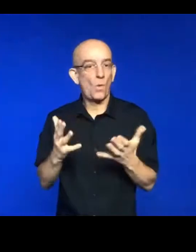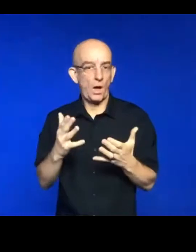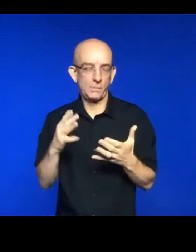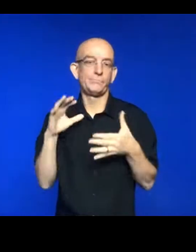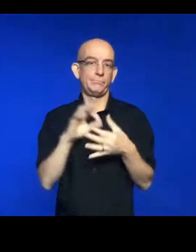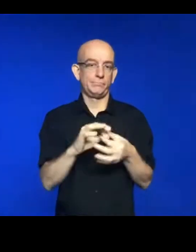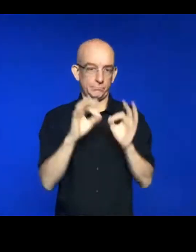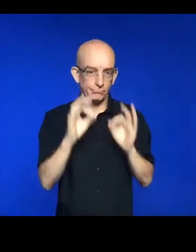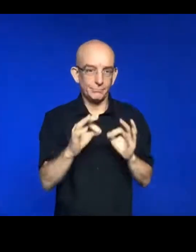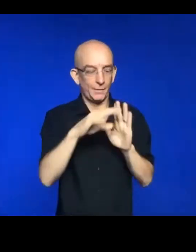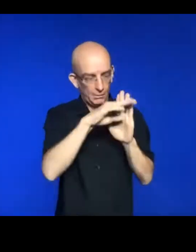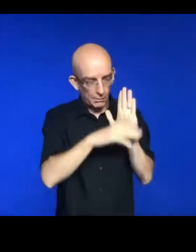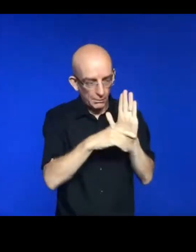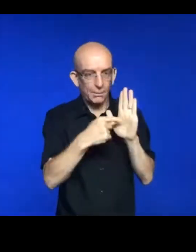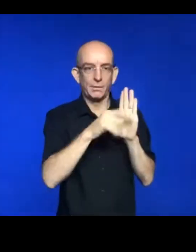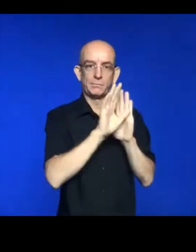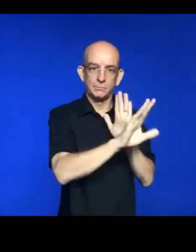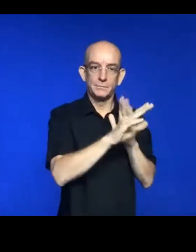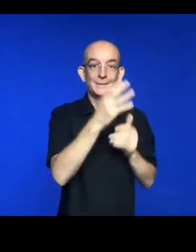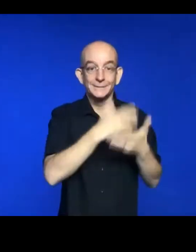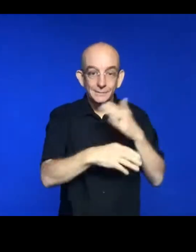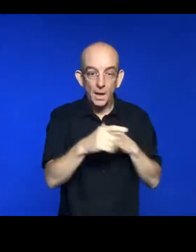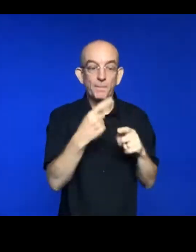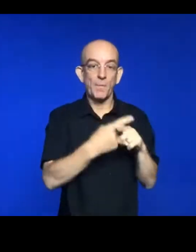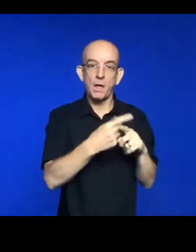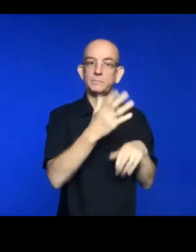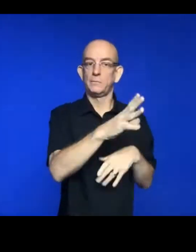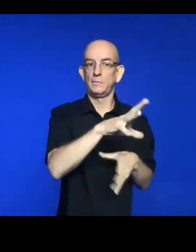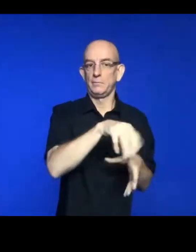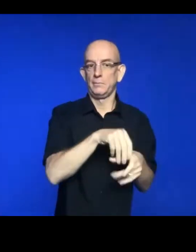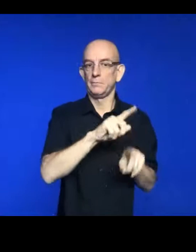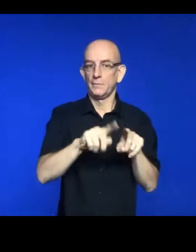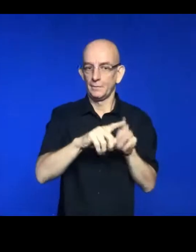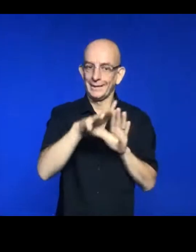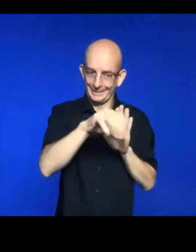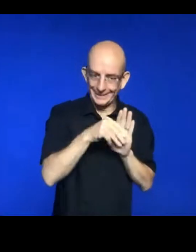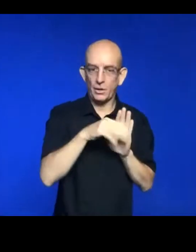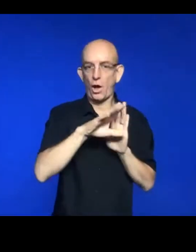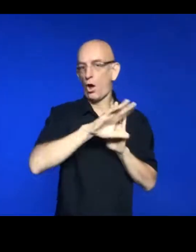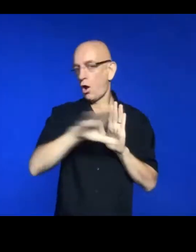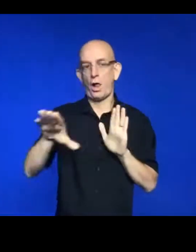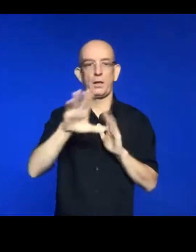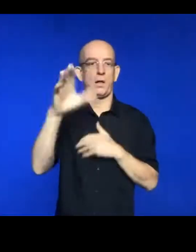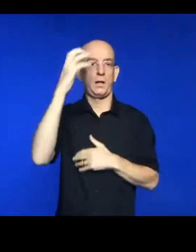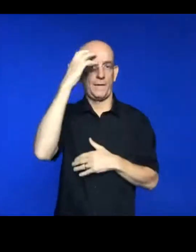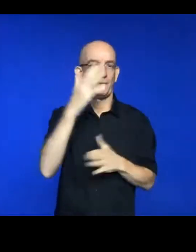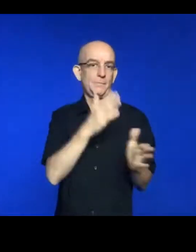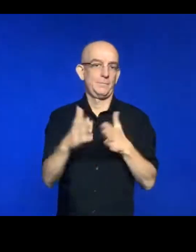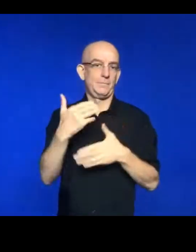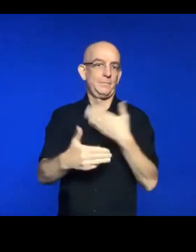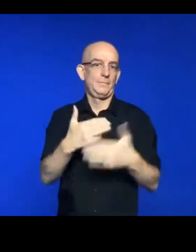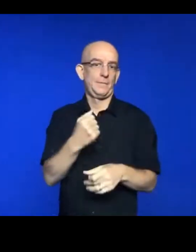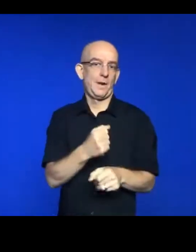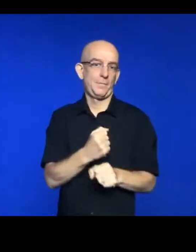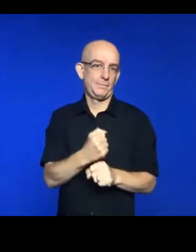in these action plans, that is included in the action plan of the response of COVID-19 and in this whole